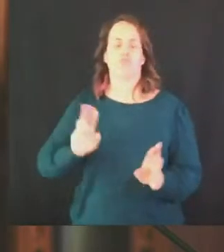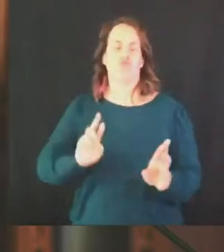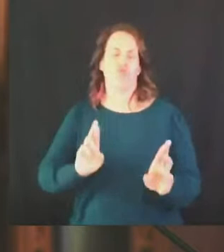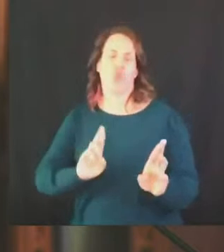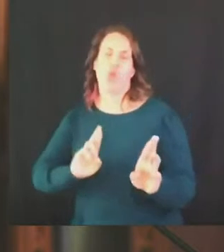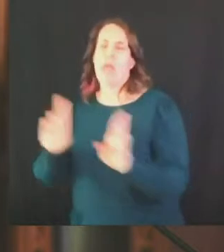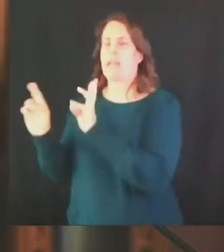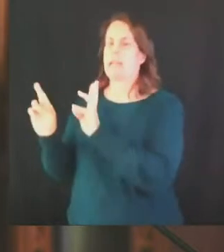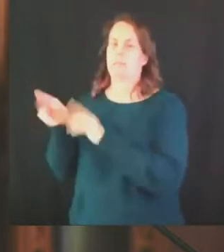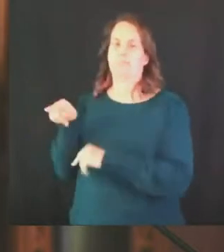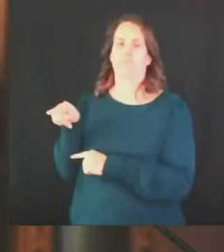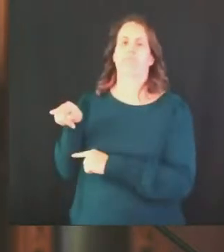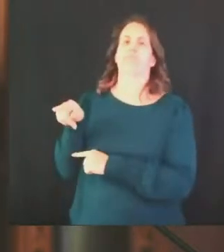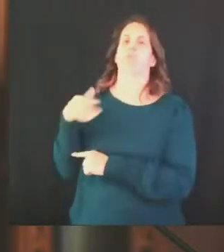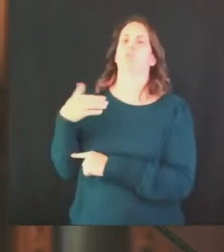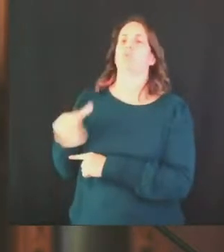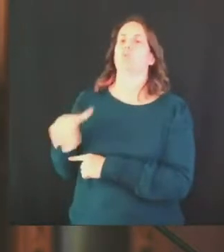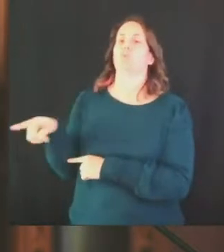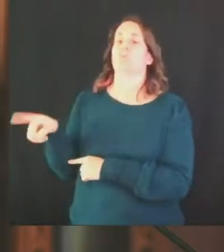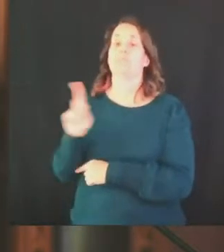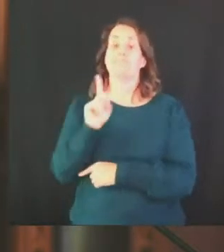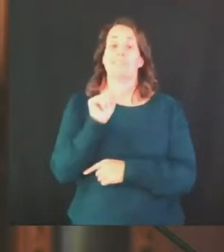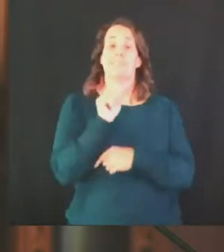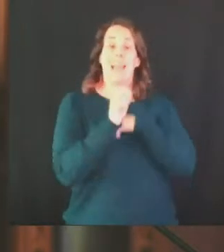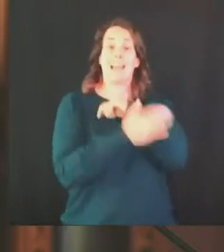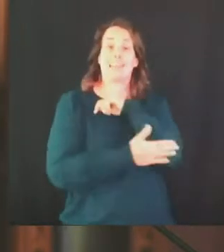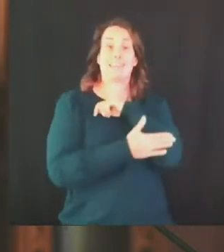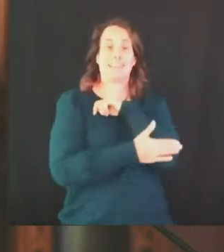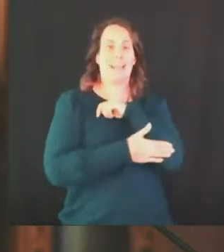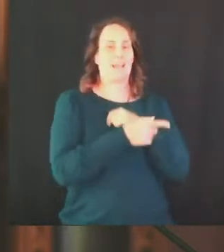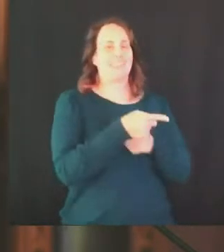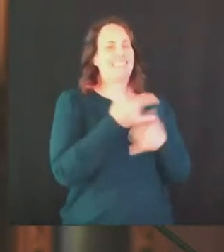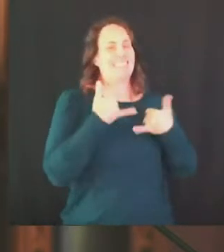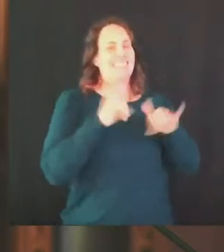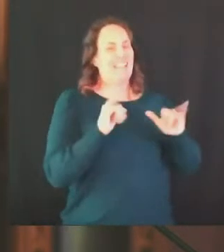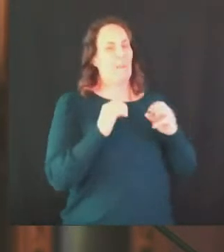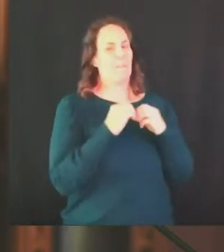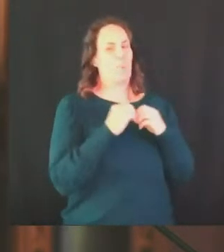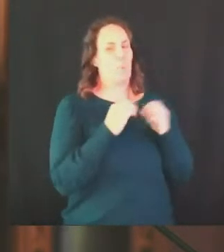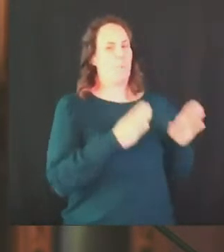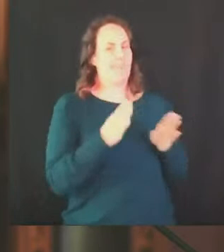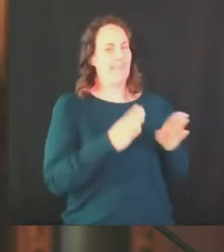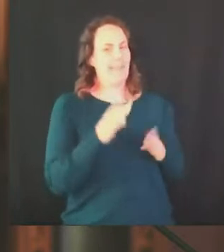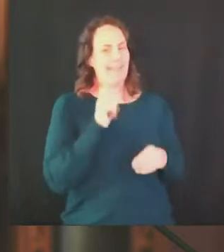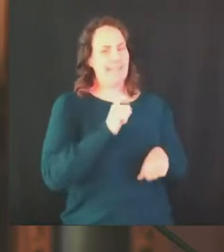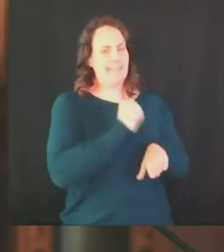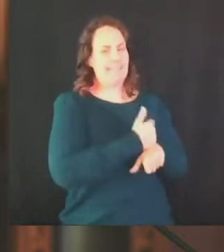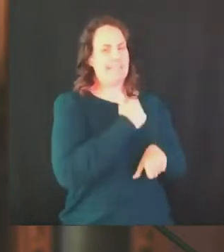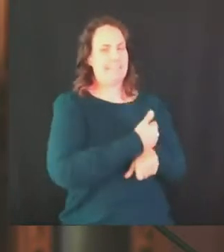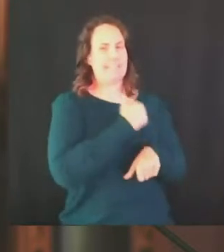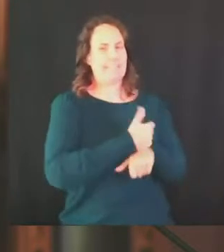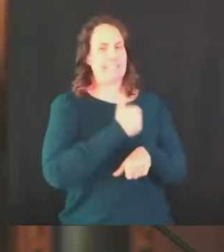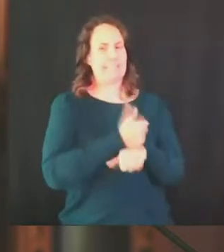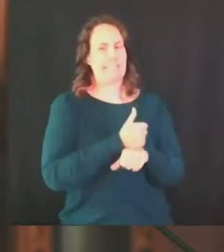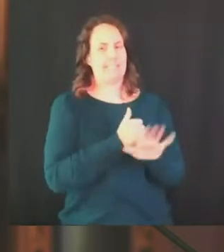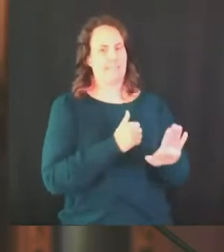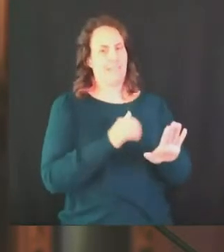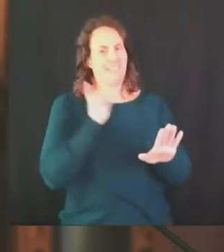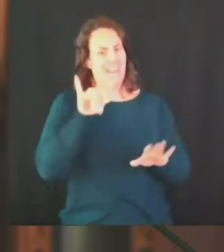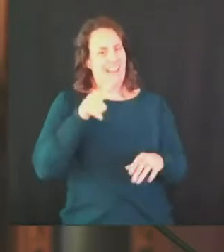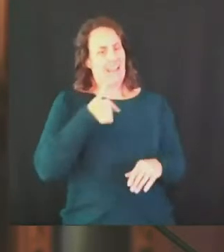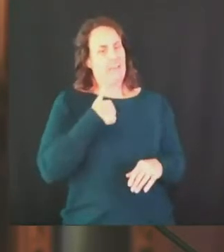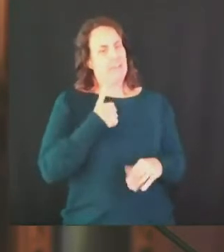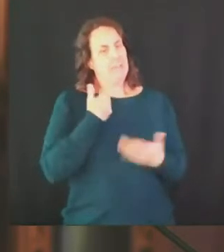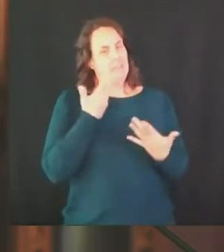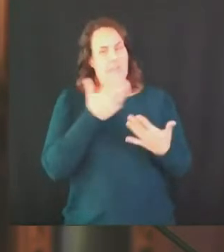it will require considerably more time to stand up should that be necessary. So just to set expectations